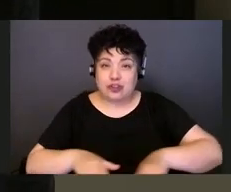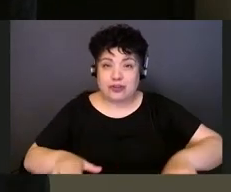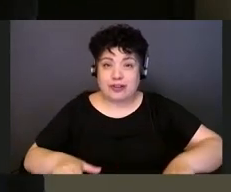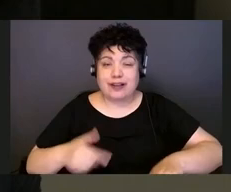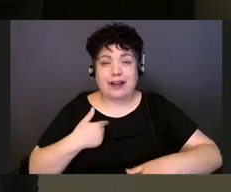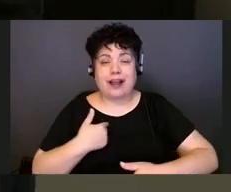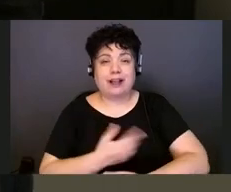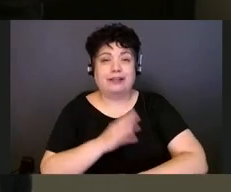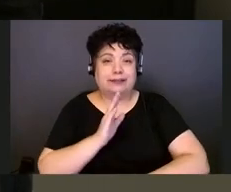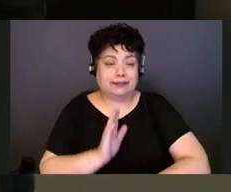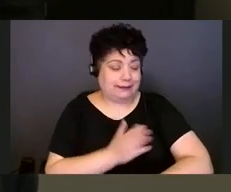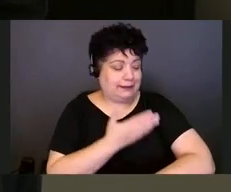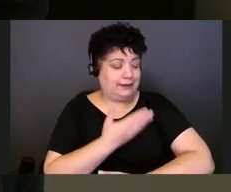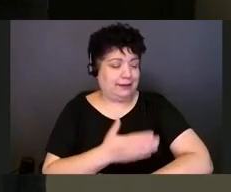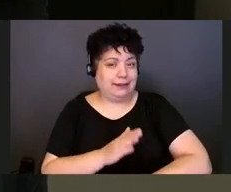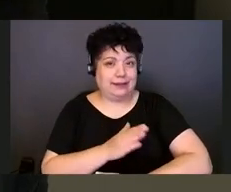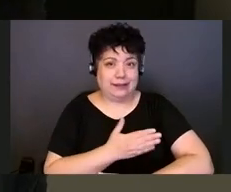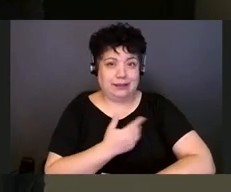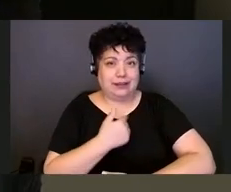and